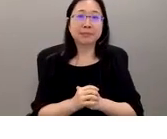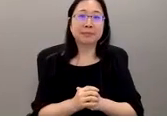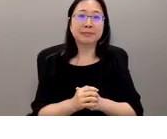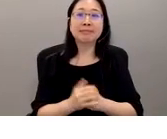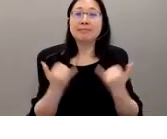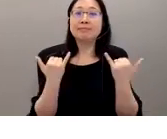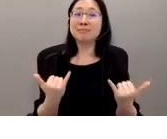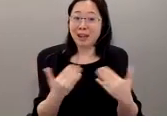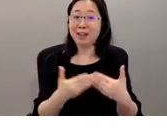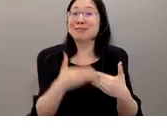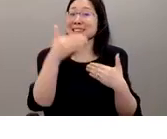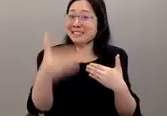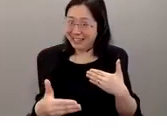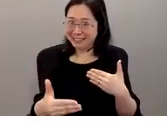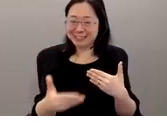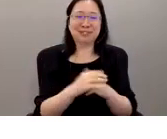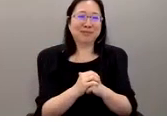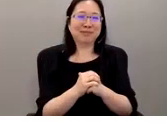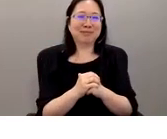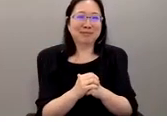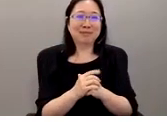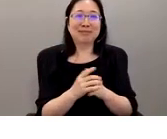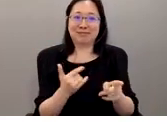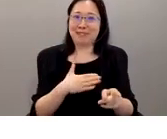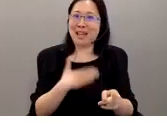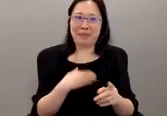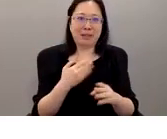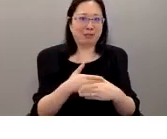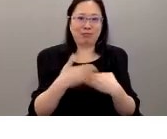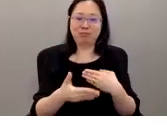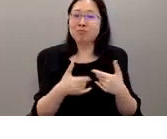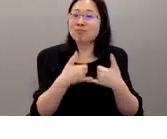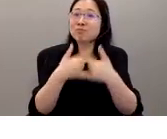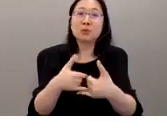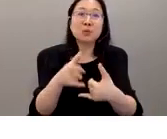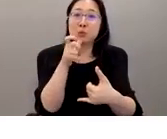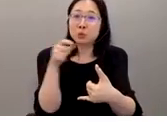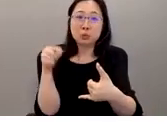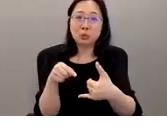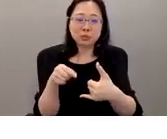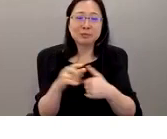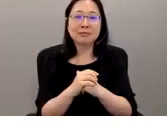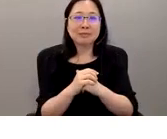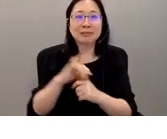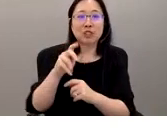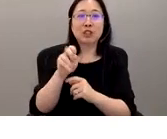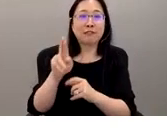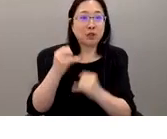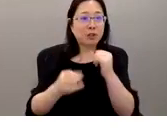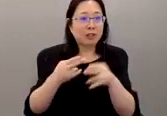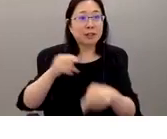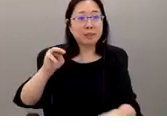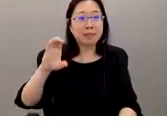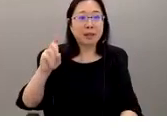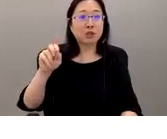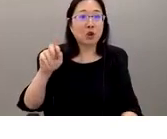Well, without further ado, I am happy to announce our next recipient of our award today, Jennifer McDonald.